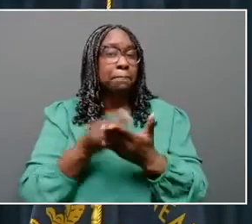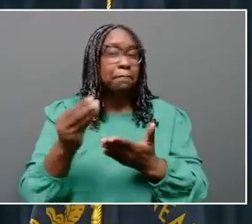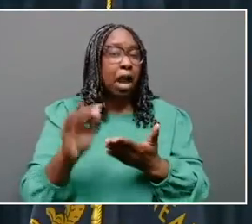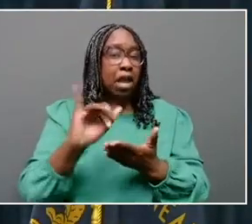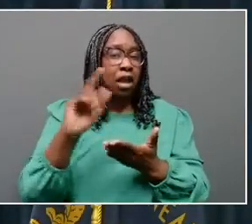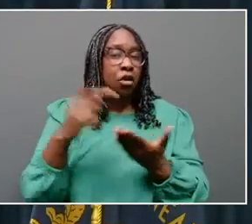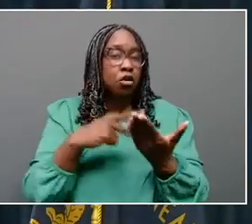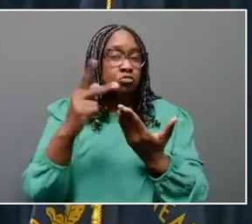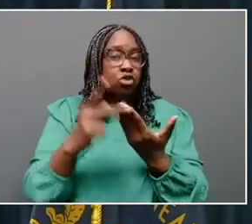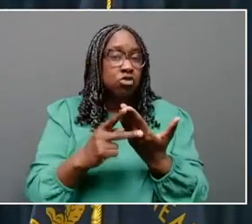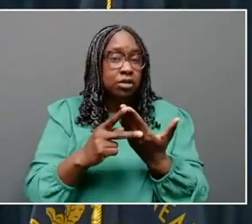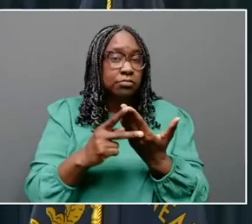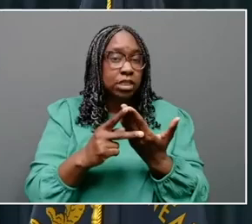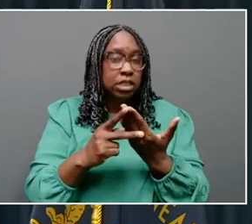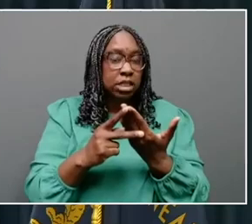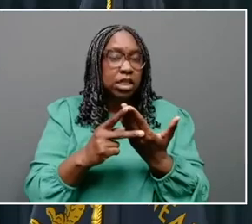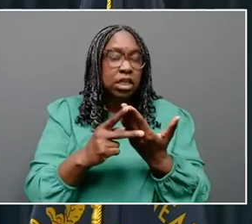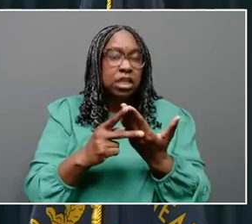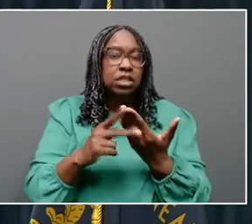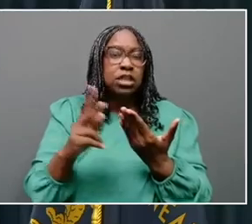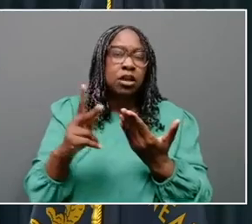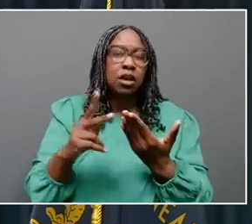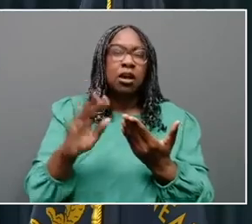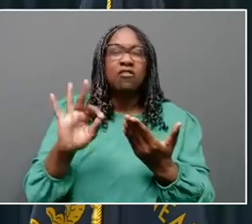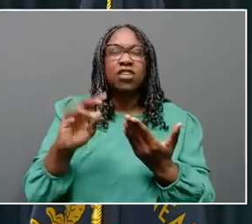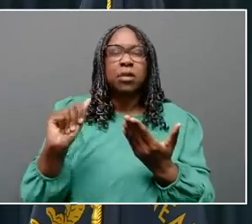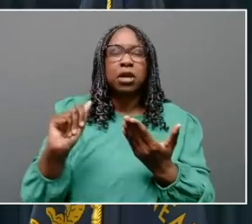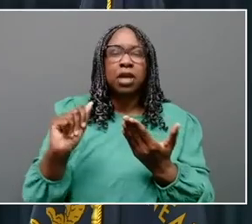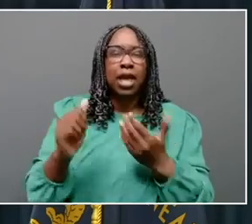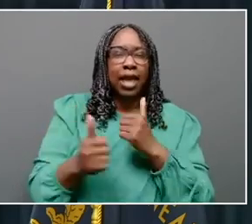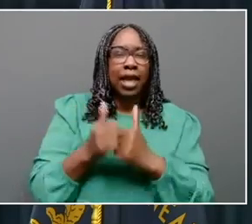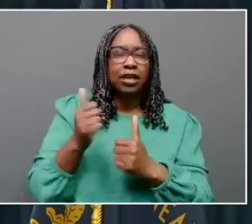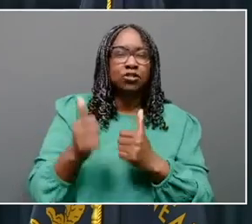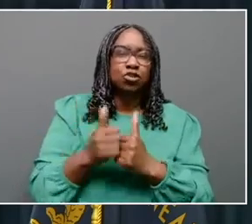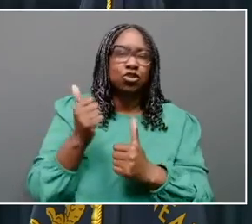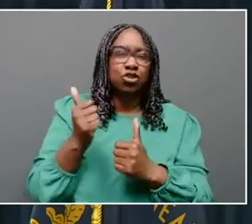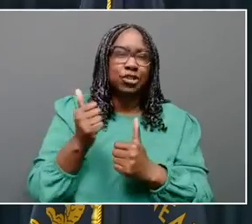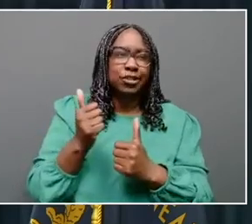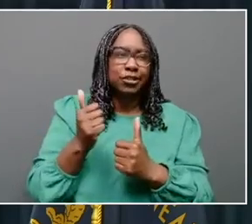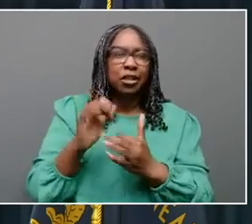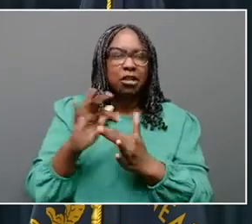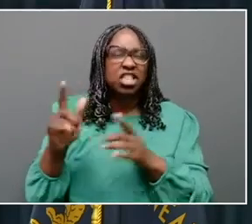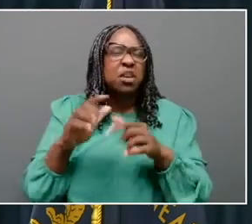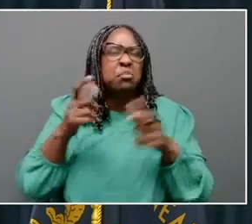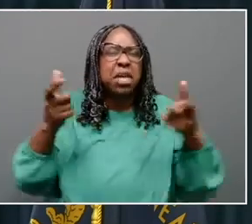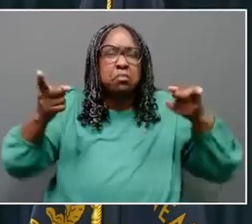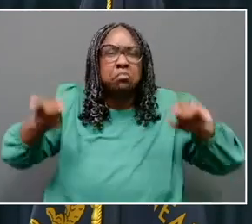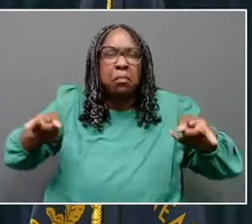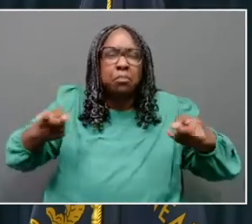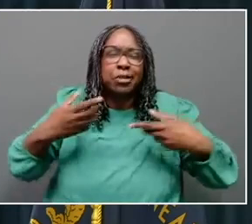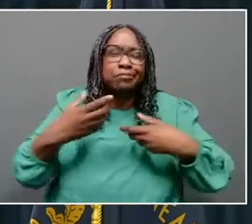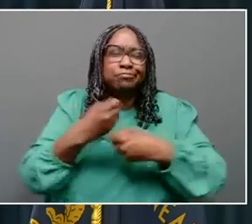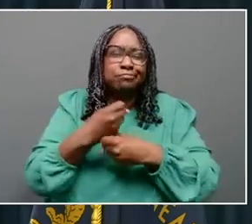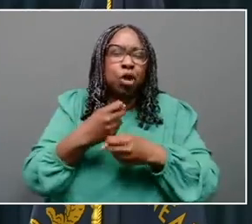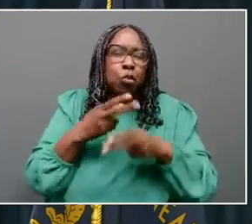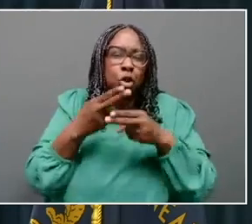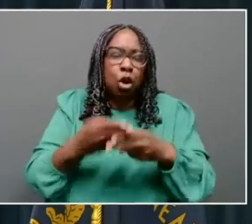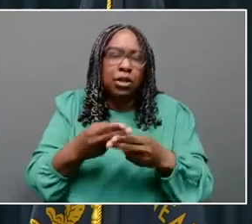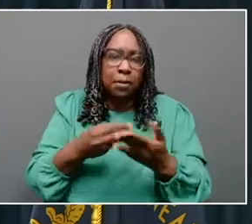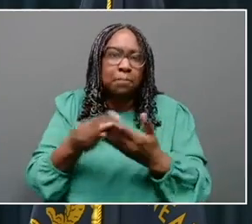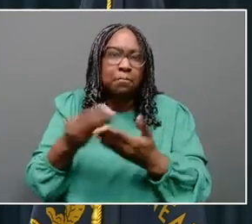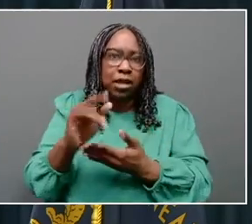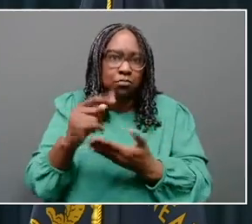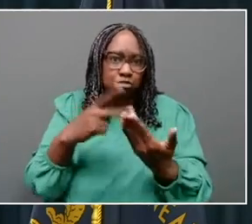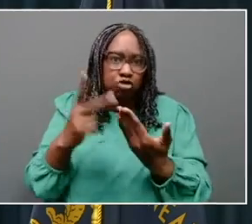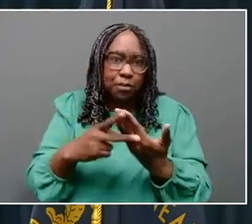FEMA Hazard Mitigation Property Acquisition Program, is what we call the buyout program, that purchases property through FEMA